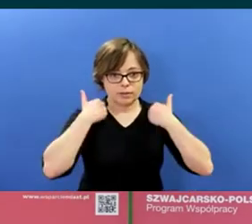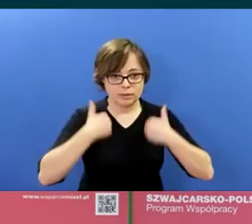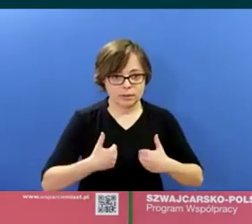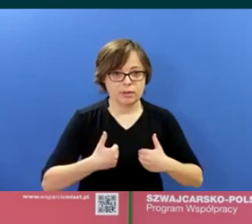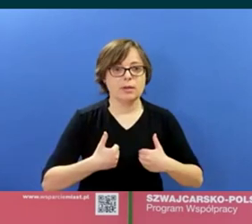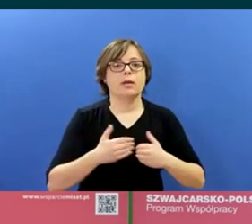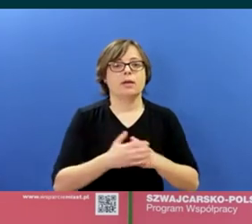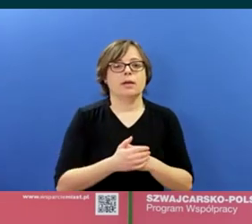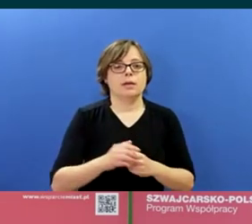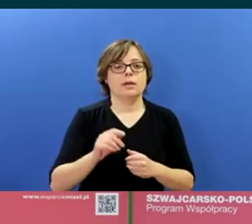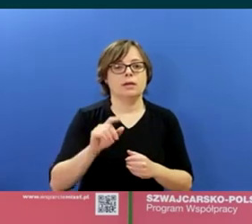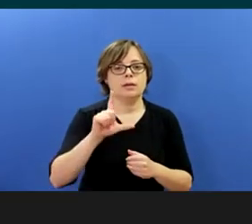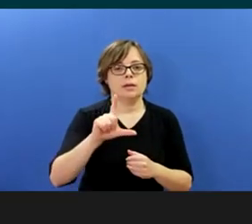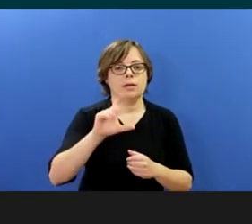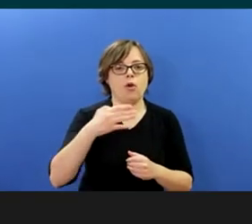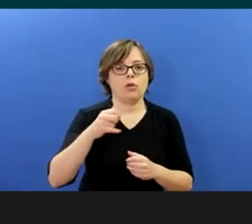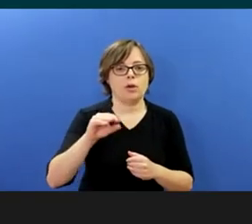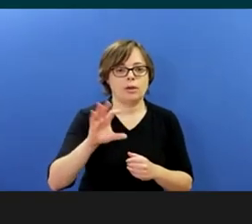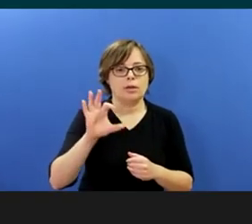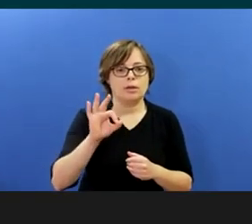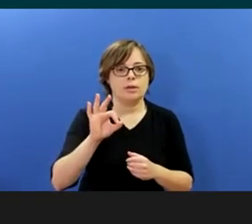planner for the city of Karusz.